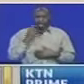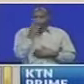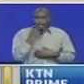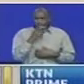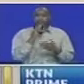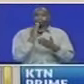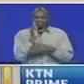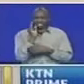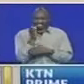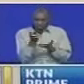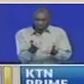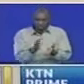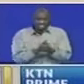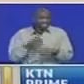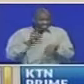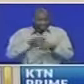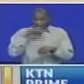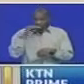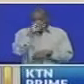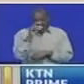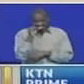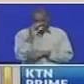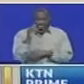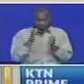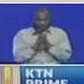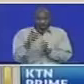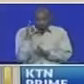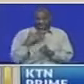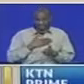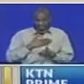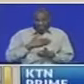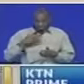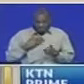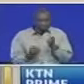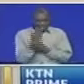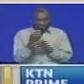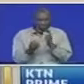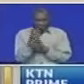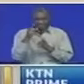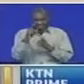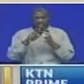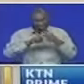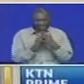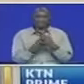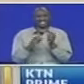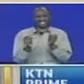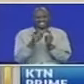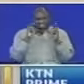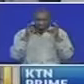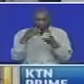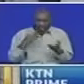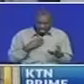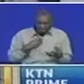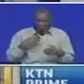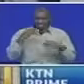presentation. When we went to JSC last week with my lawyer, we raised a few preliminary issues. The first one was on